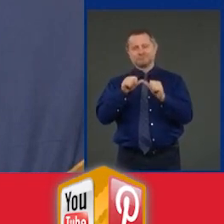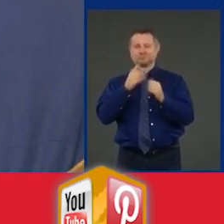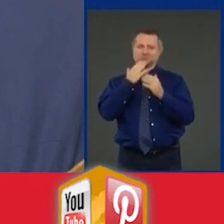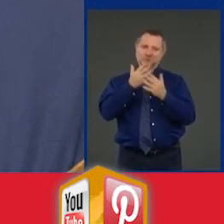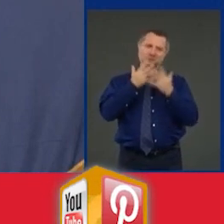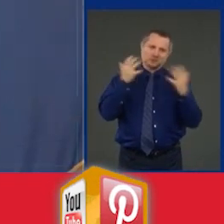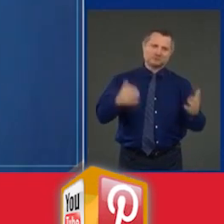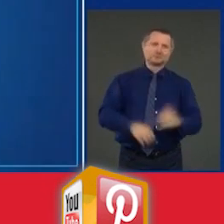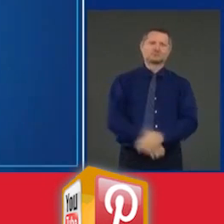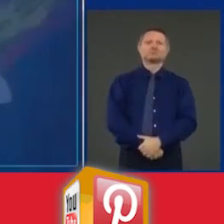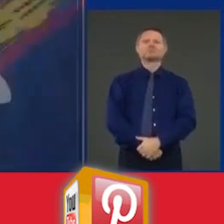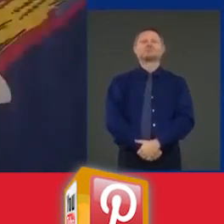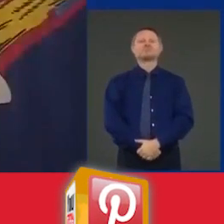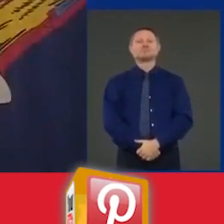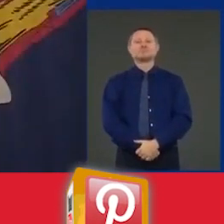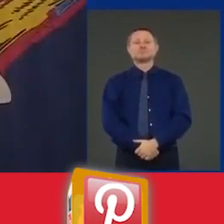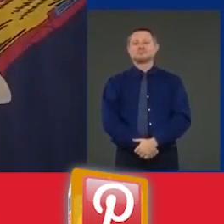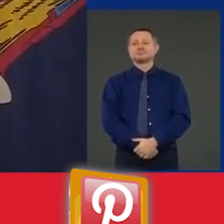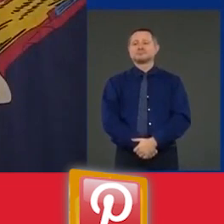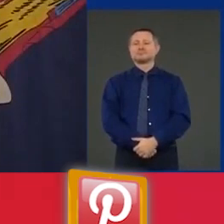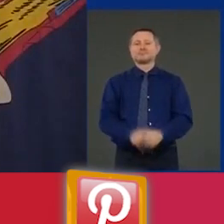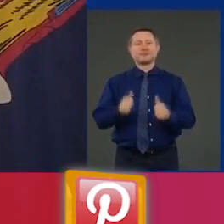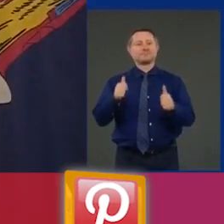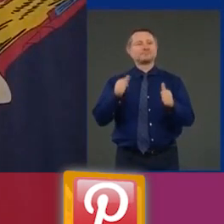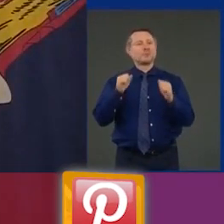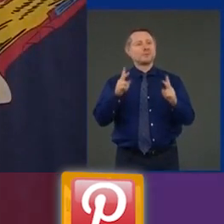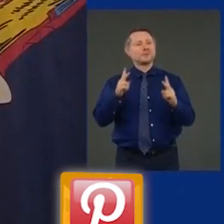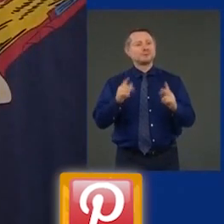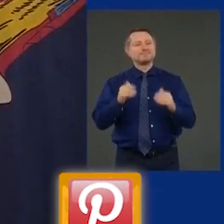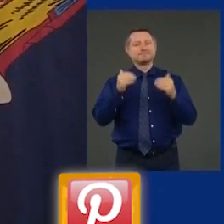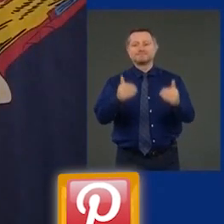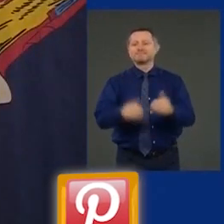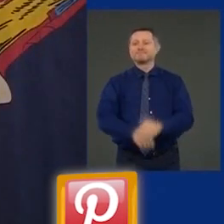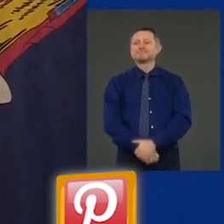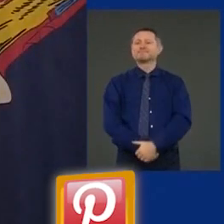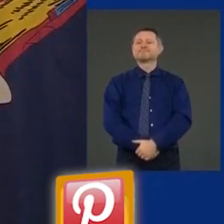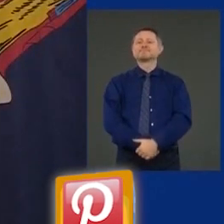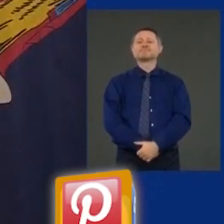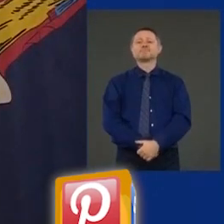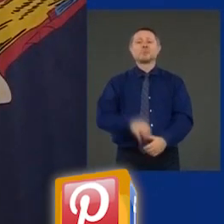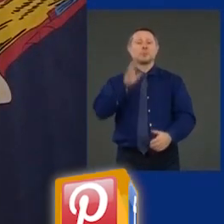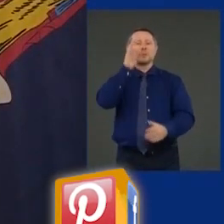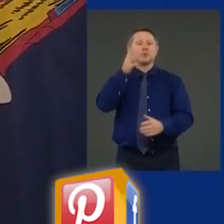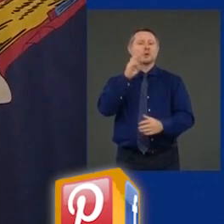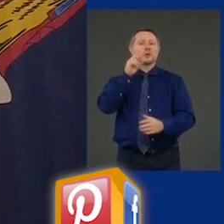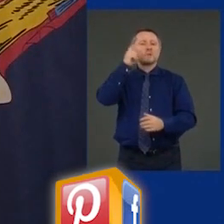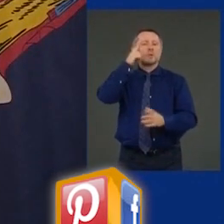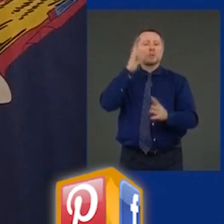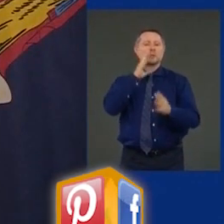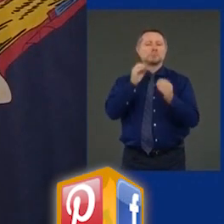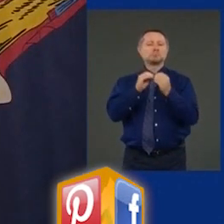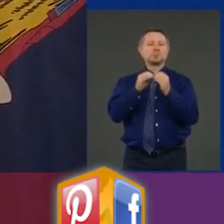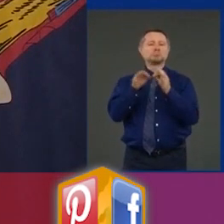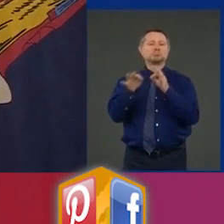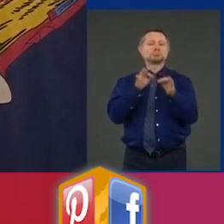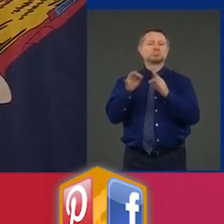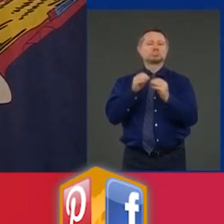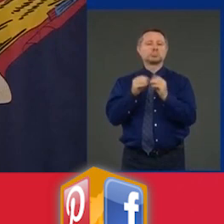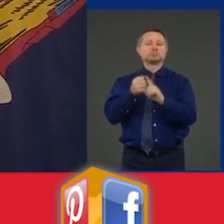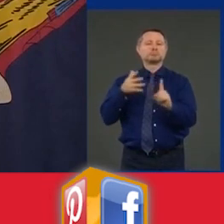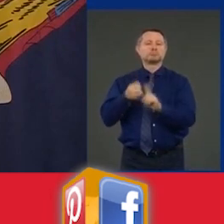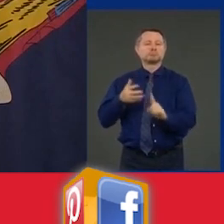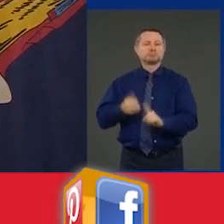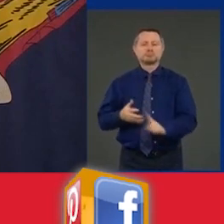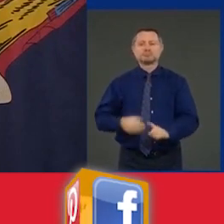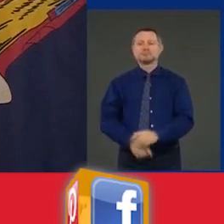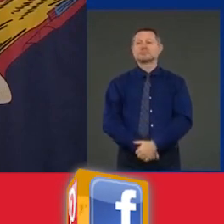you. Okay. Let me give you a couple of more details on this. The infection